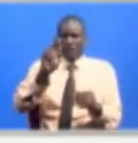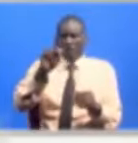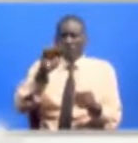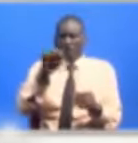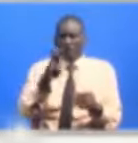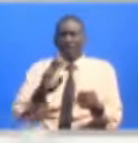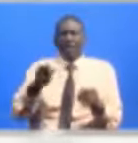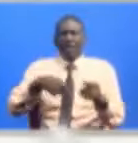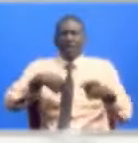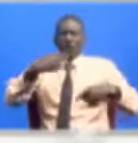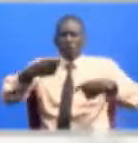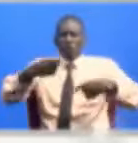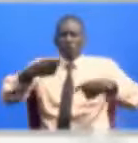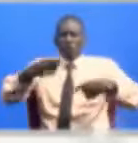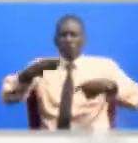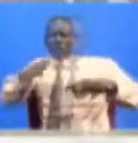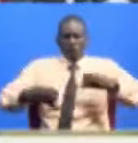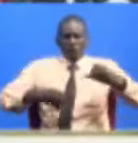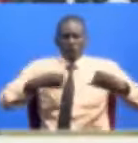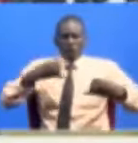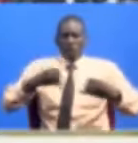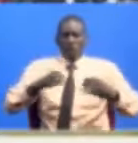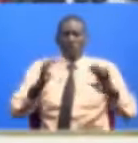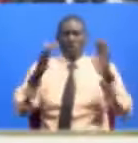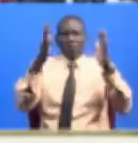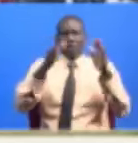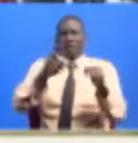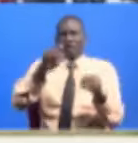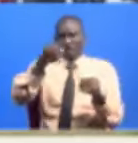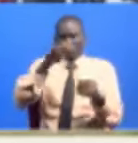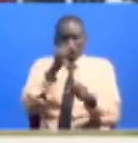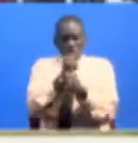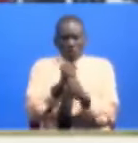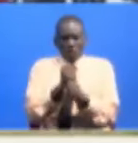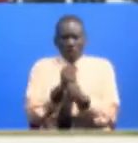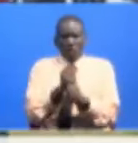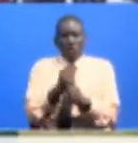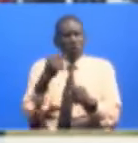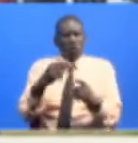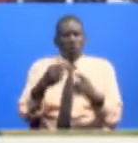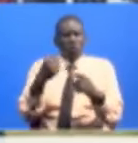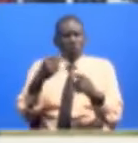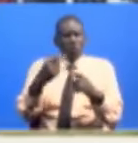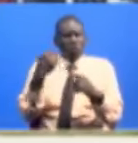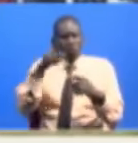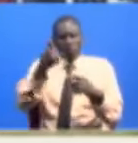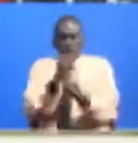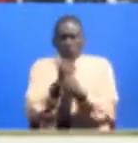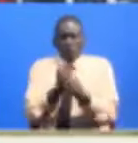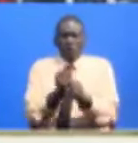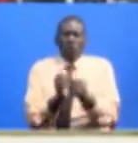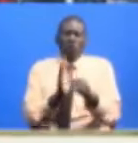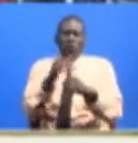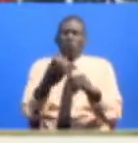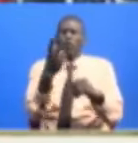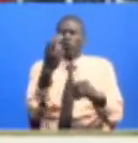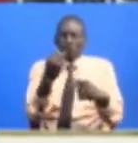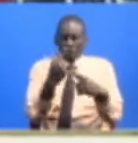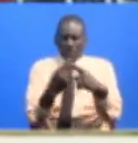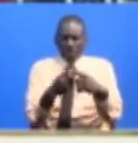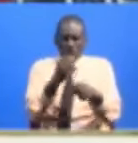to celebrate Rita's journalism prowess through the work she did in the over 20 years she served in the media